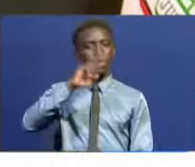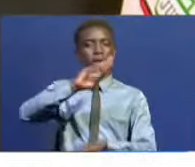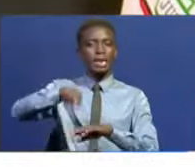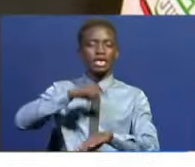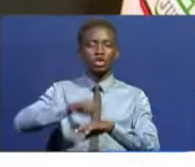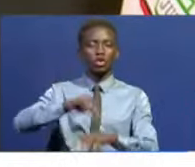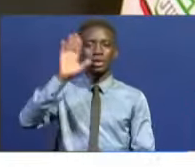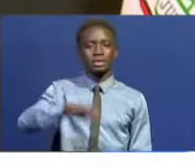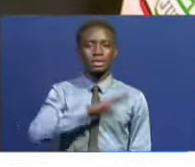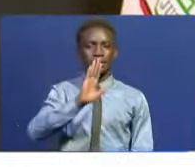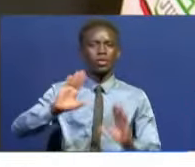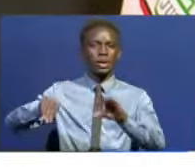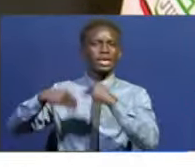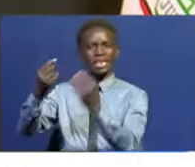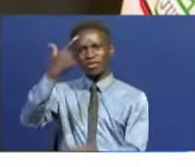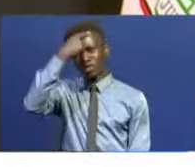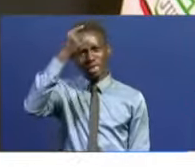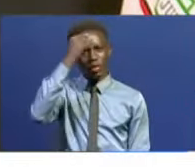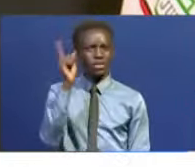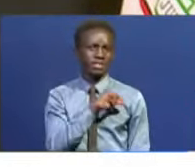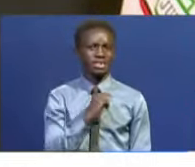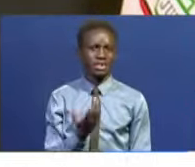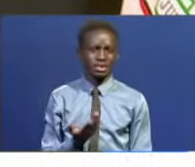was given to Moses Wetangula.